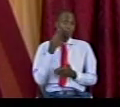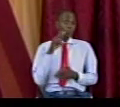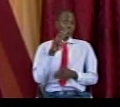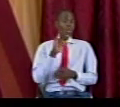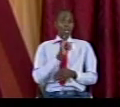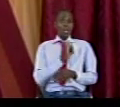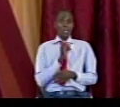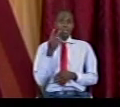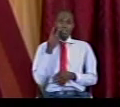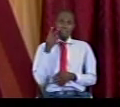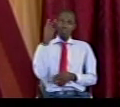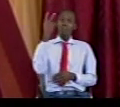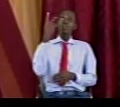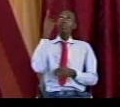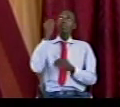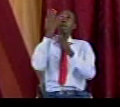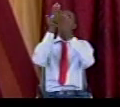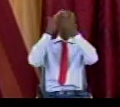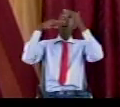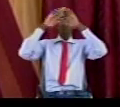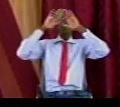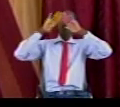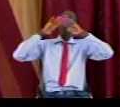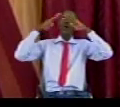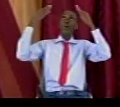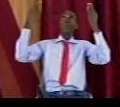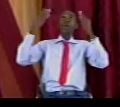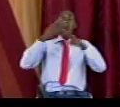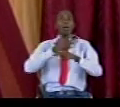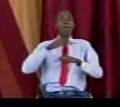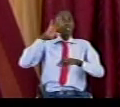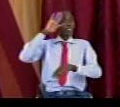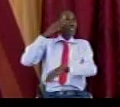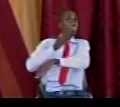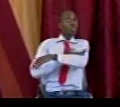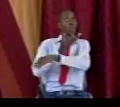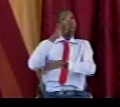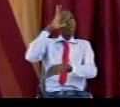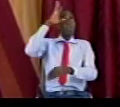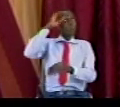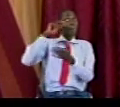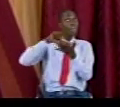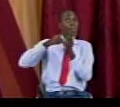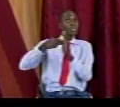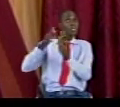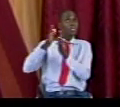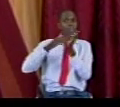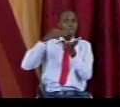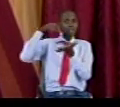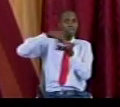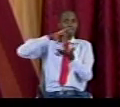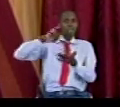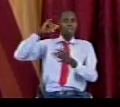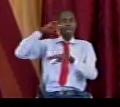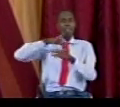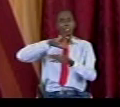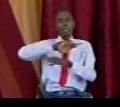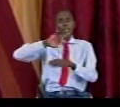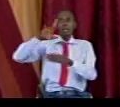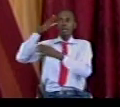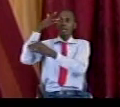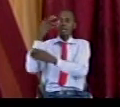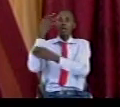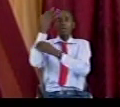heavens opened, and the Son of Man standing on the right hand of God. Welcome